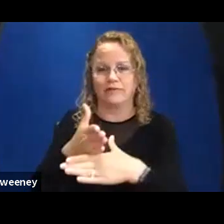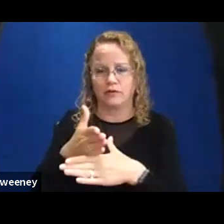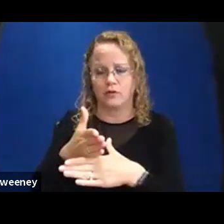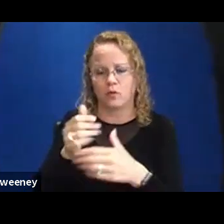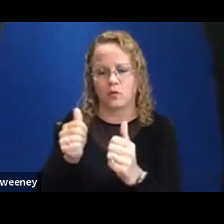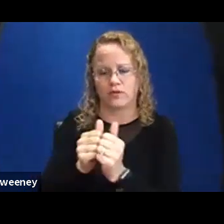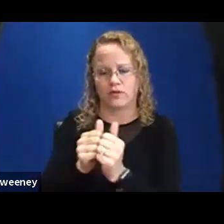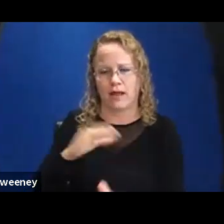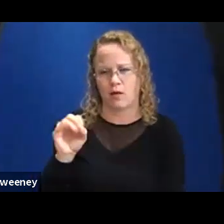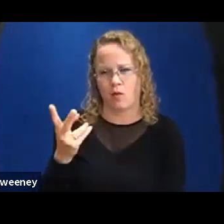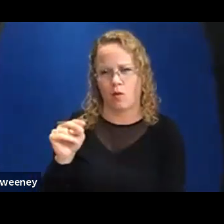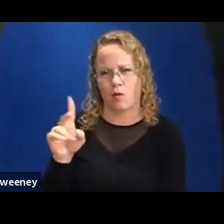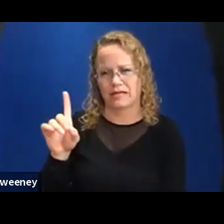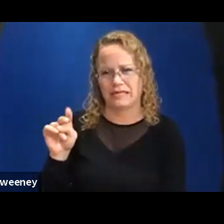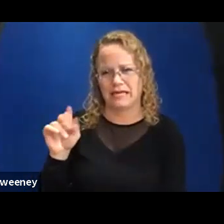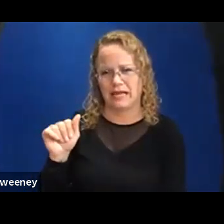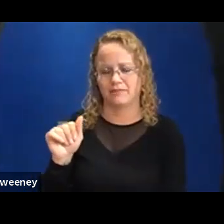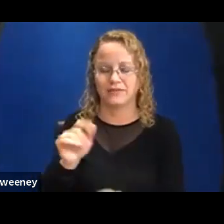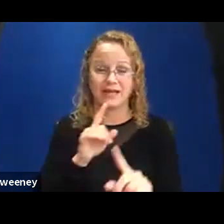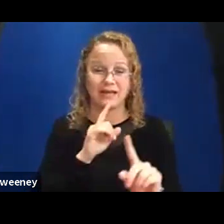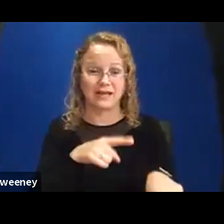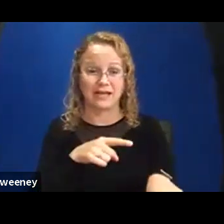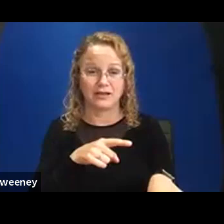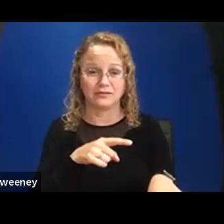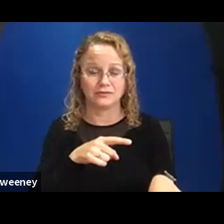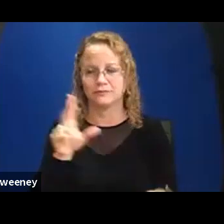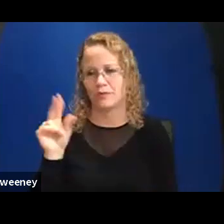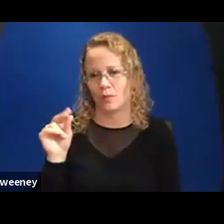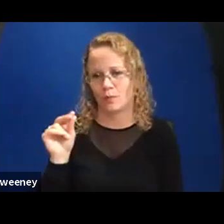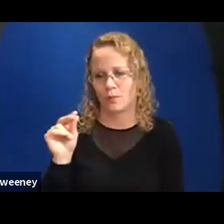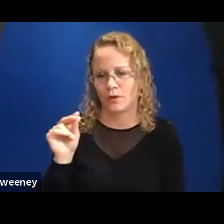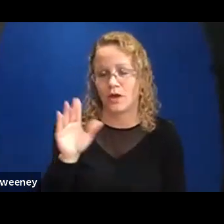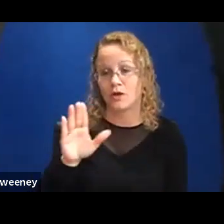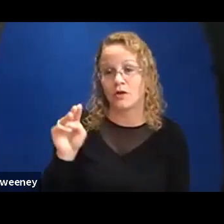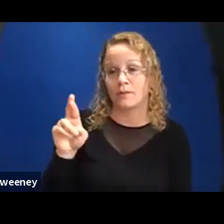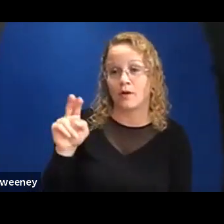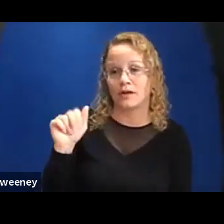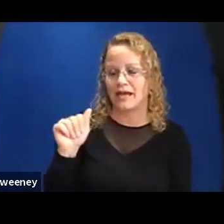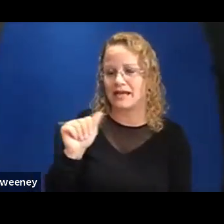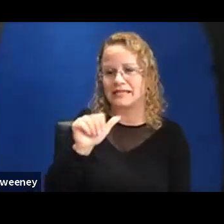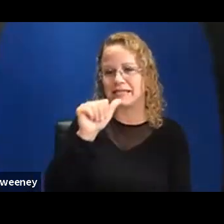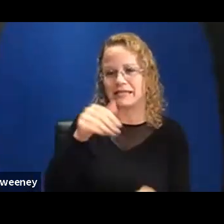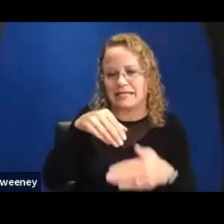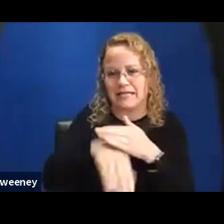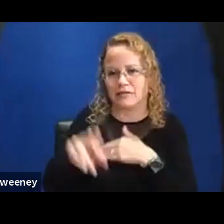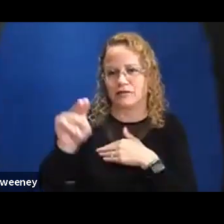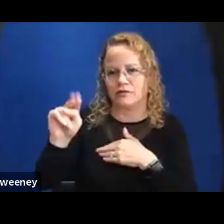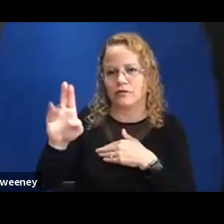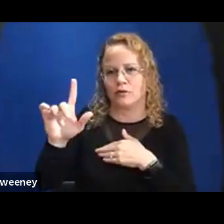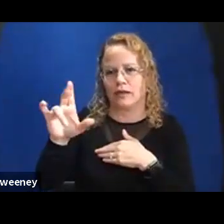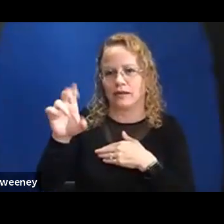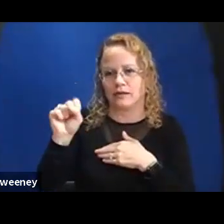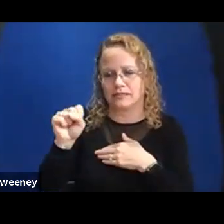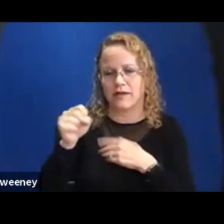DNA? And the answer to that is no. So your mRNA doesn't go into your nucleus. The mRNA